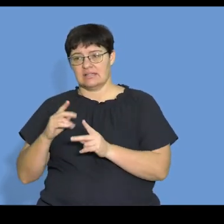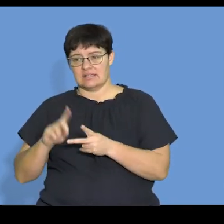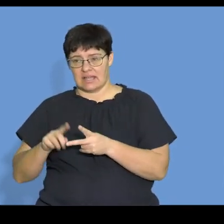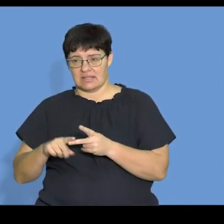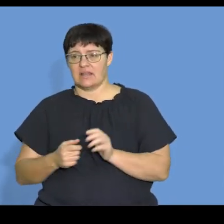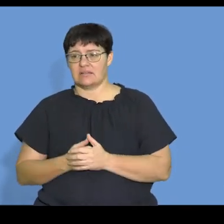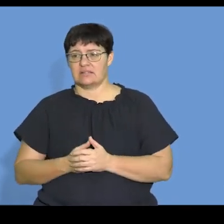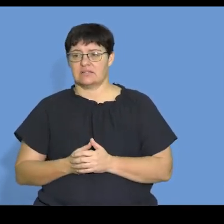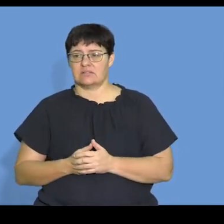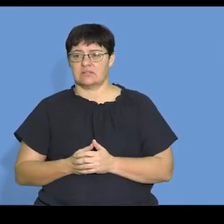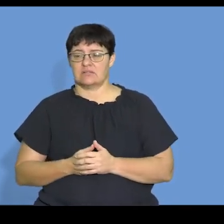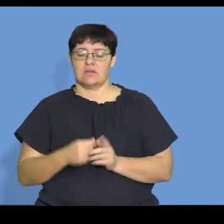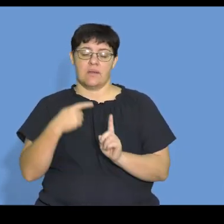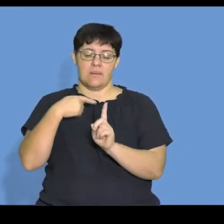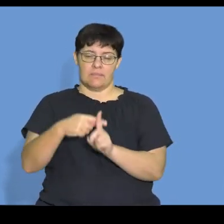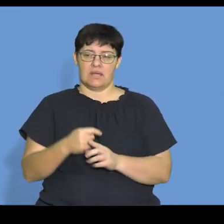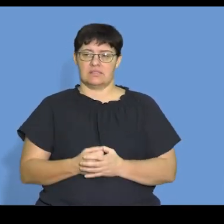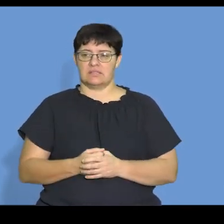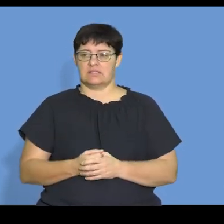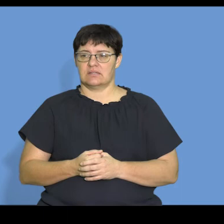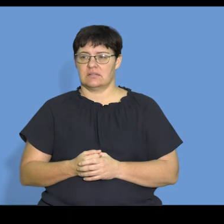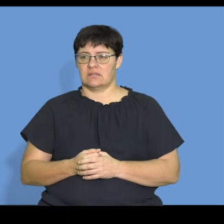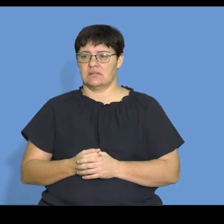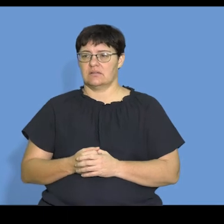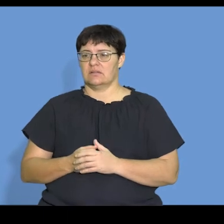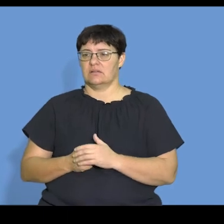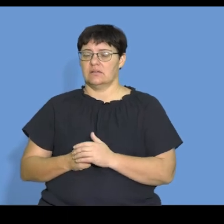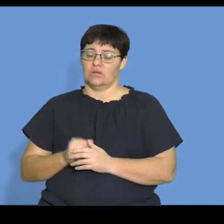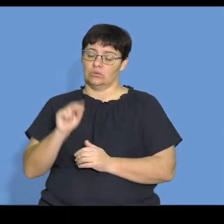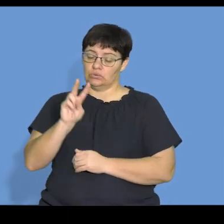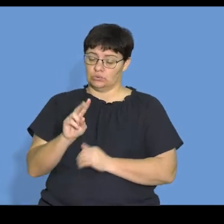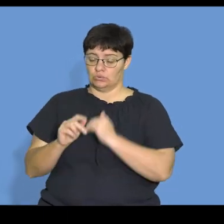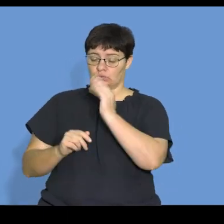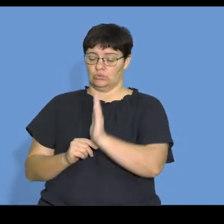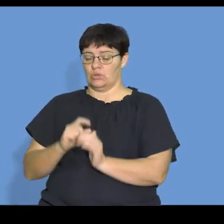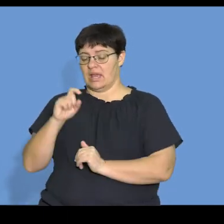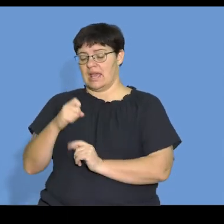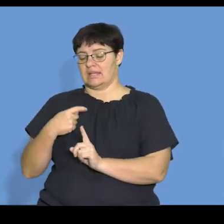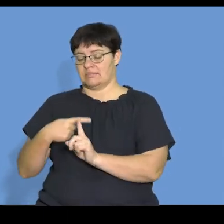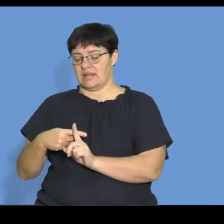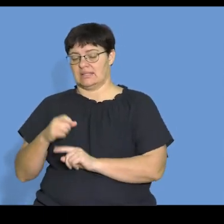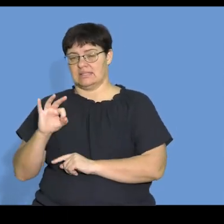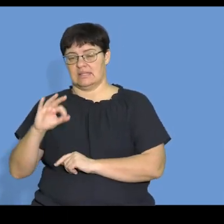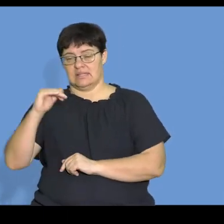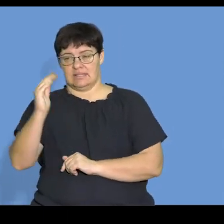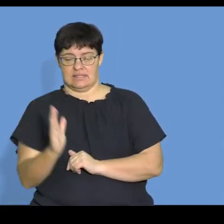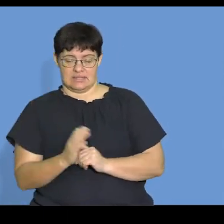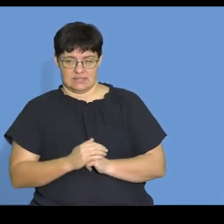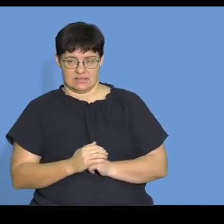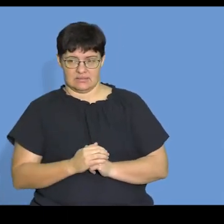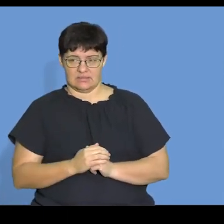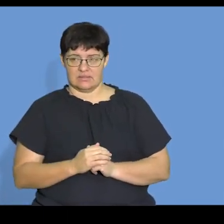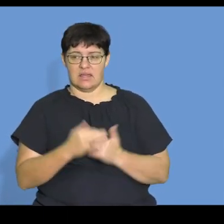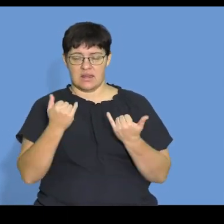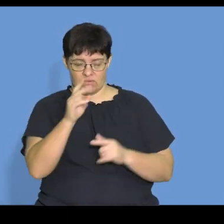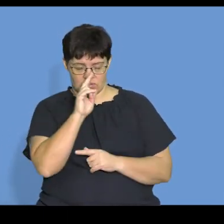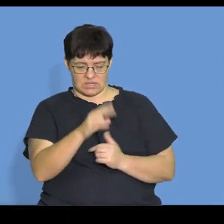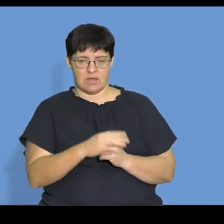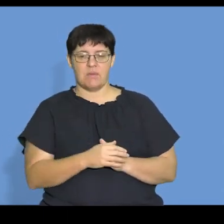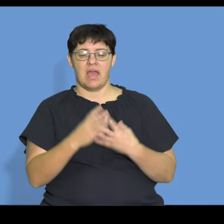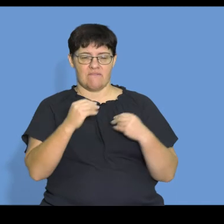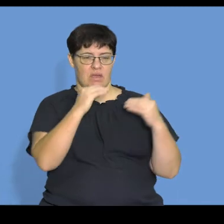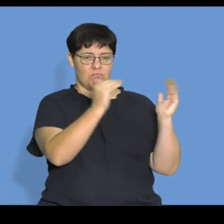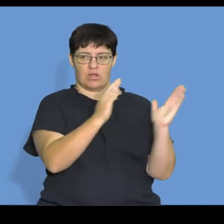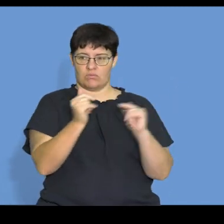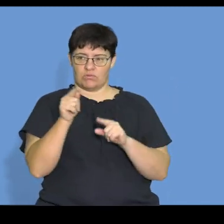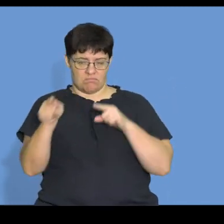2, which will be plus 2 into x plus 3. Then you can see I have two brackets that